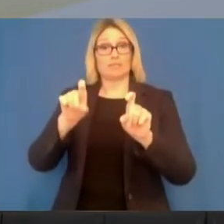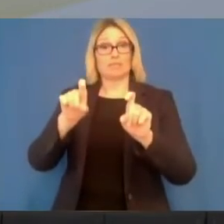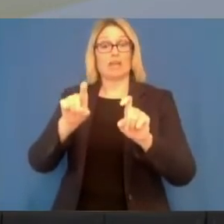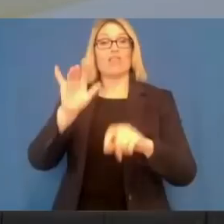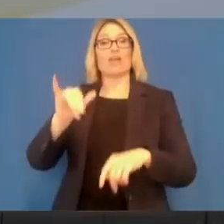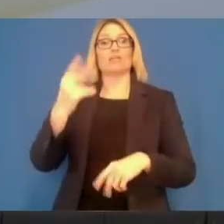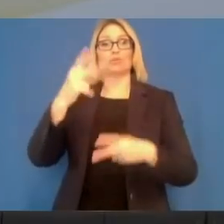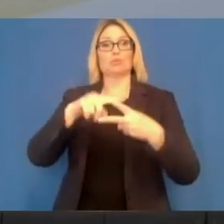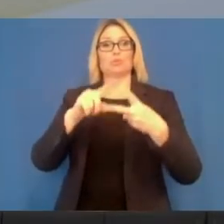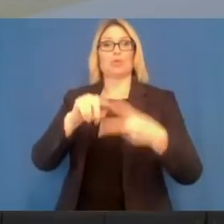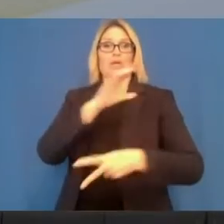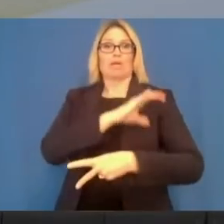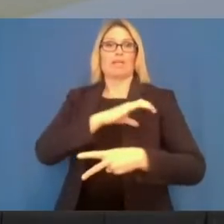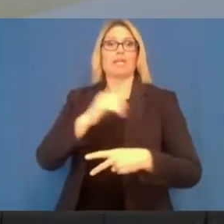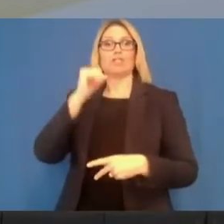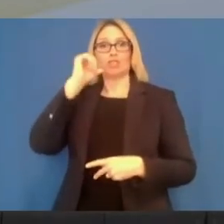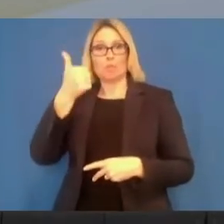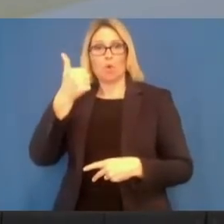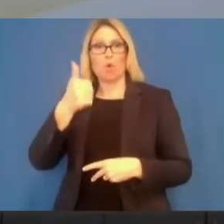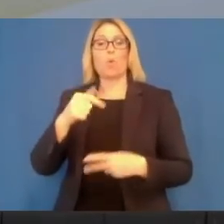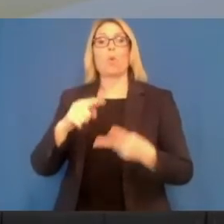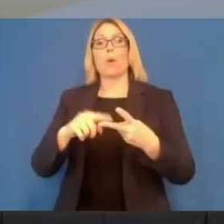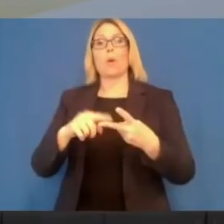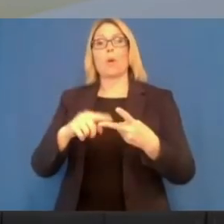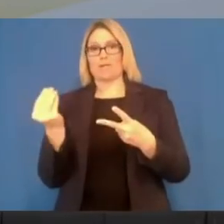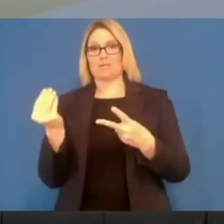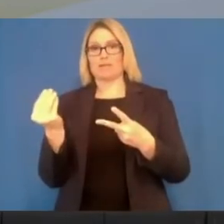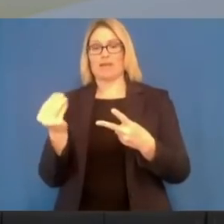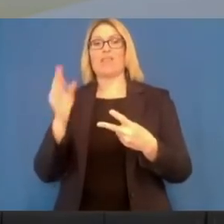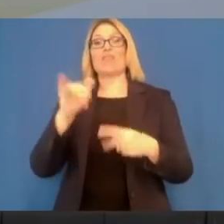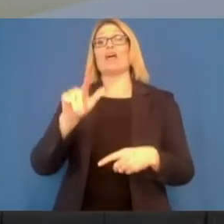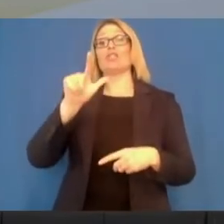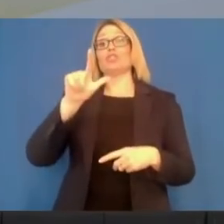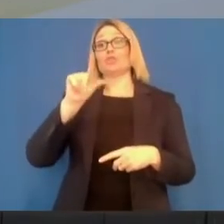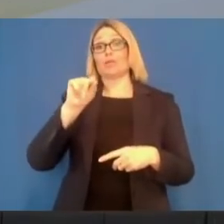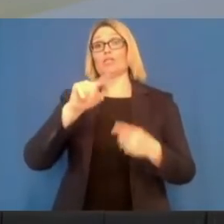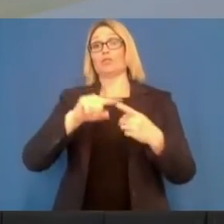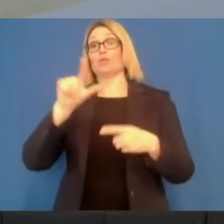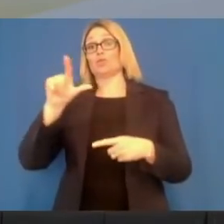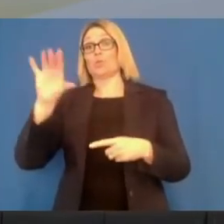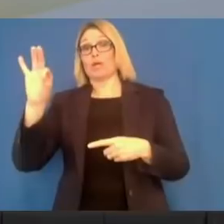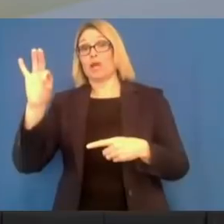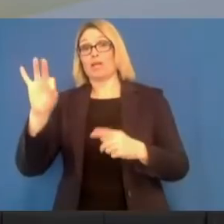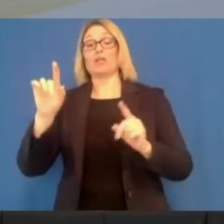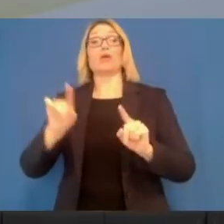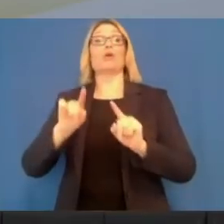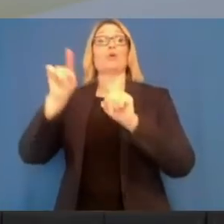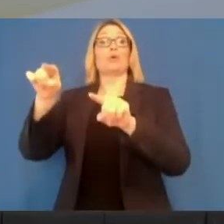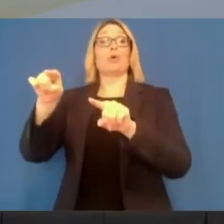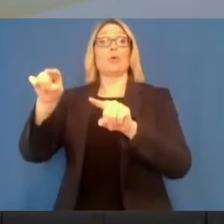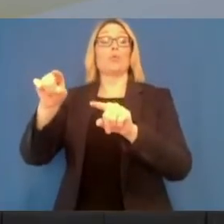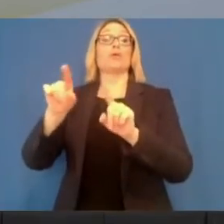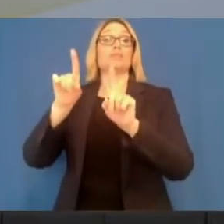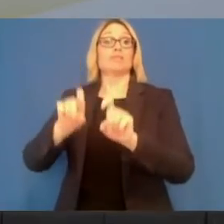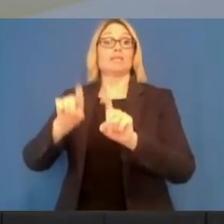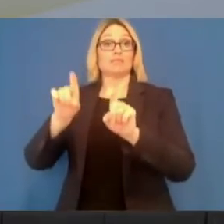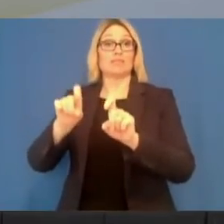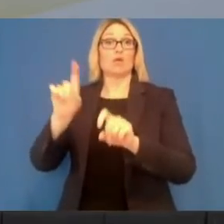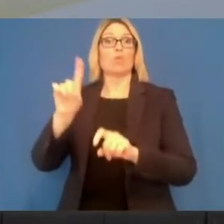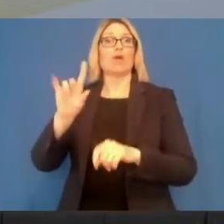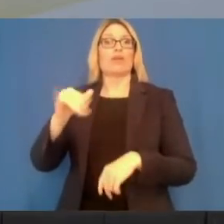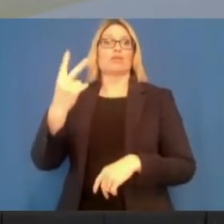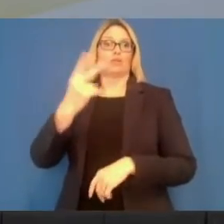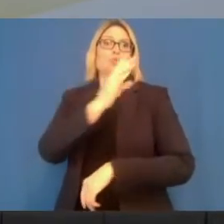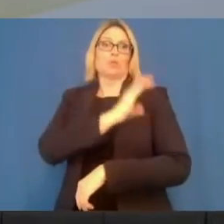clinics tomorrow on Monday, and those in the age group 25 to 29 go for testing at one of those two